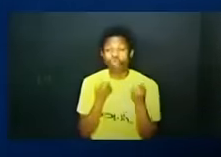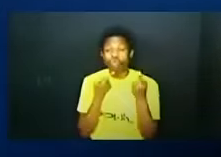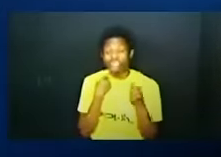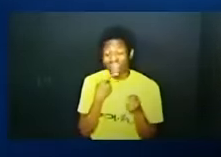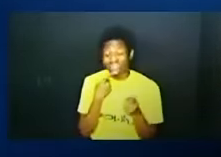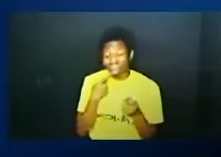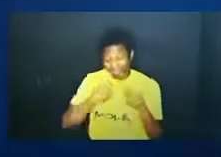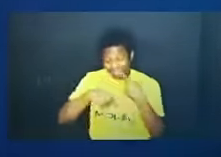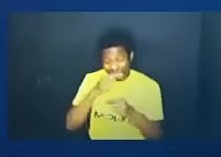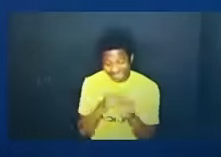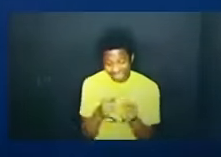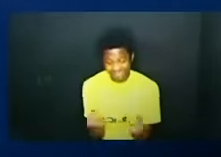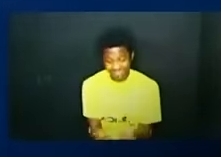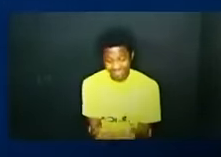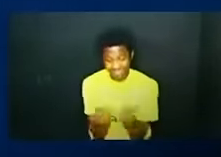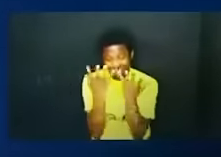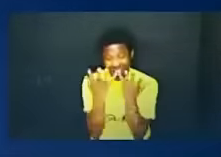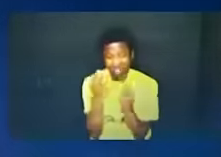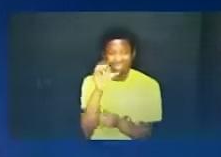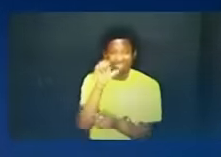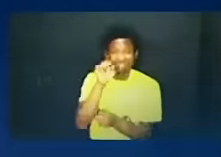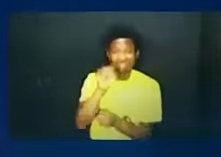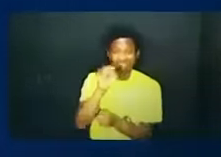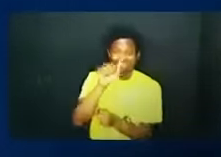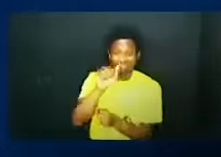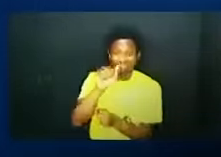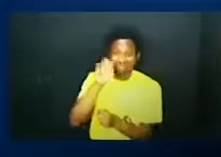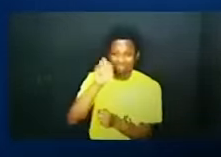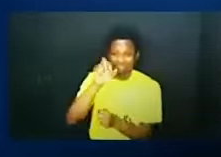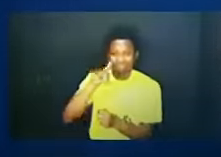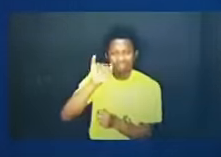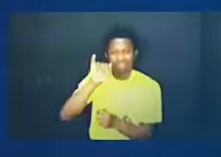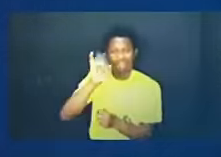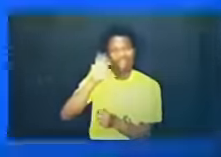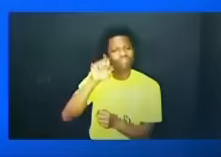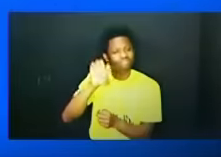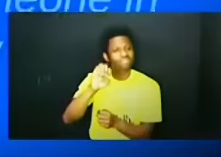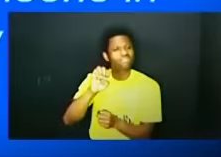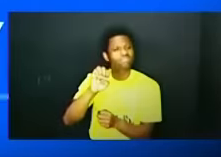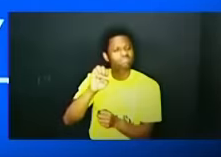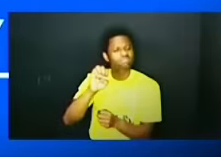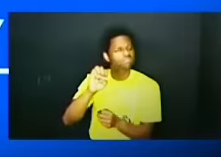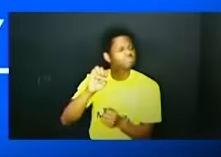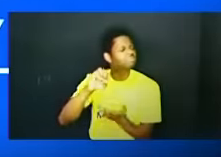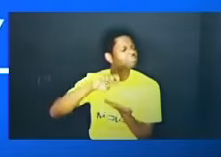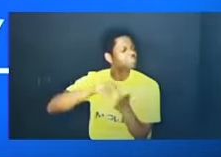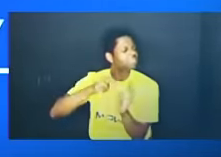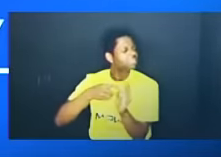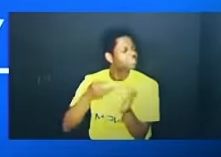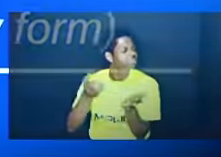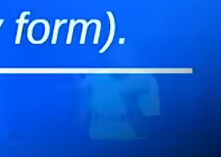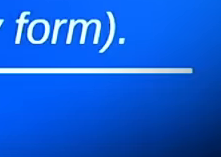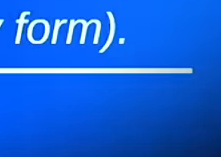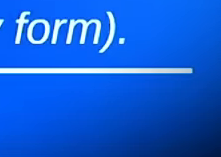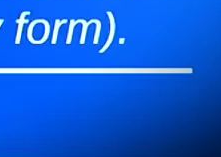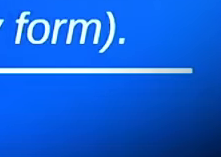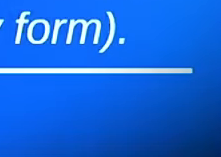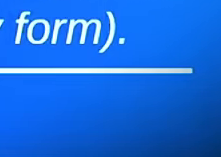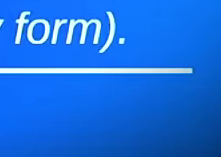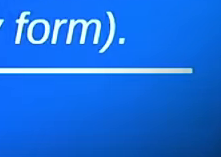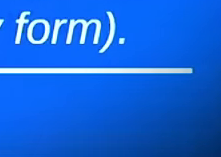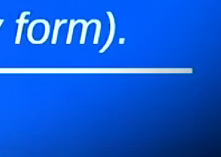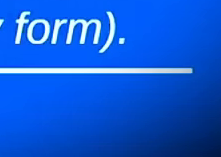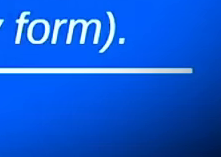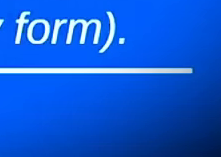say a kasa aforeboa, it denotes service. A chre or sum to a deity or someone in any